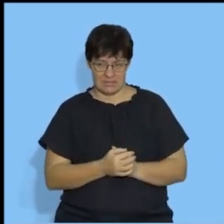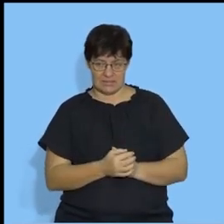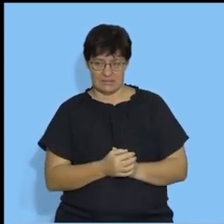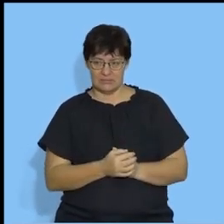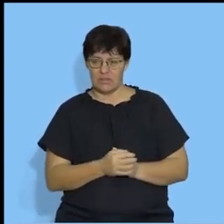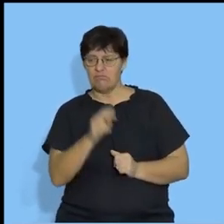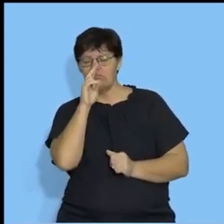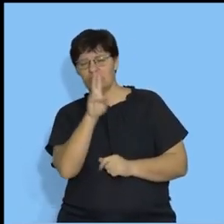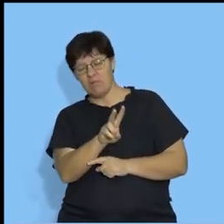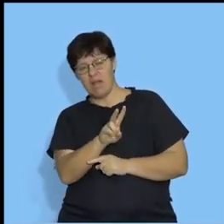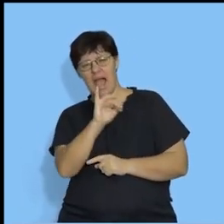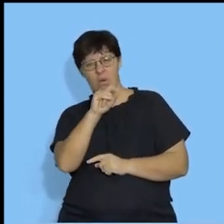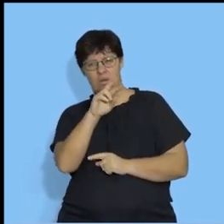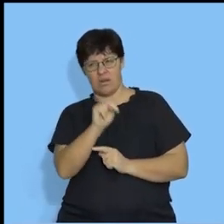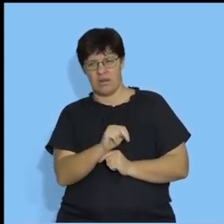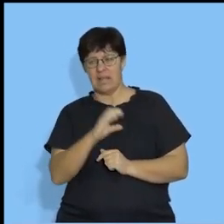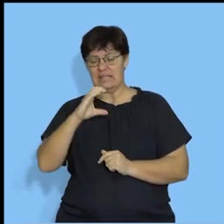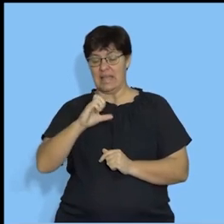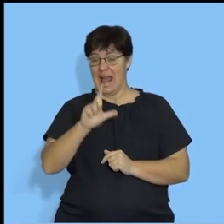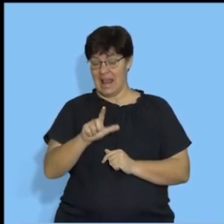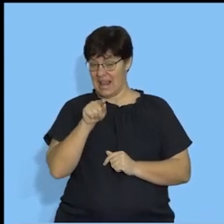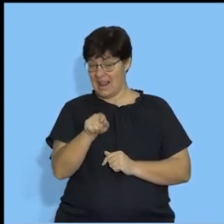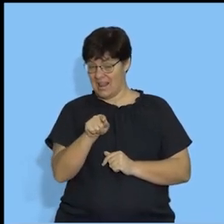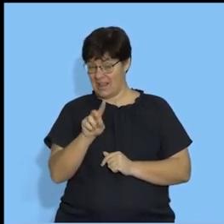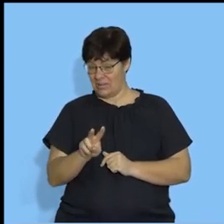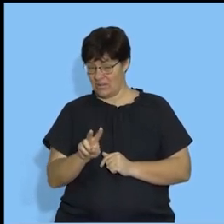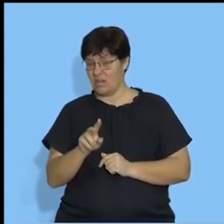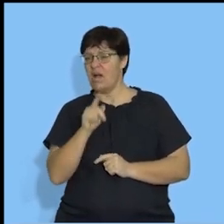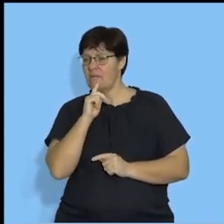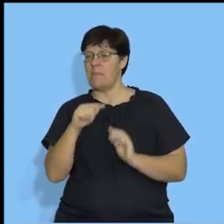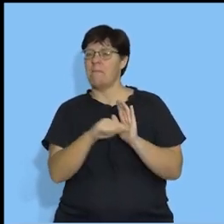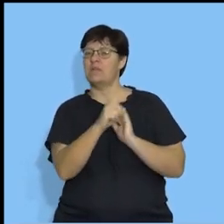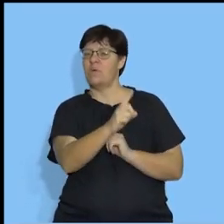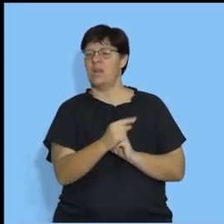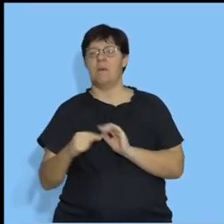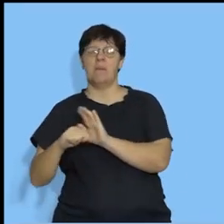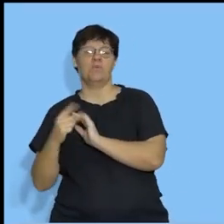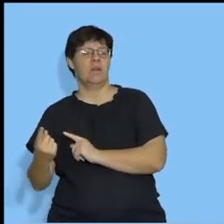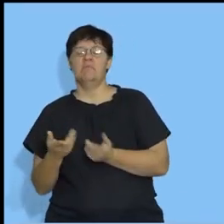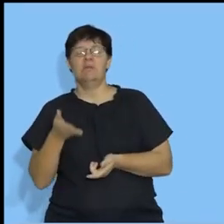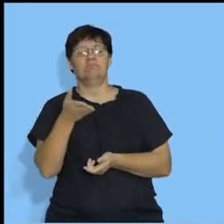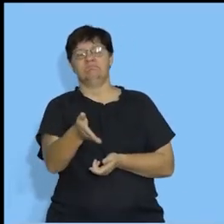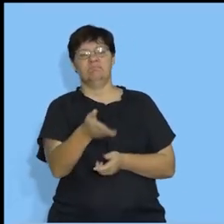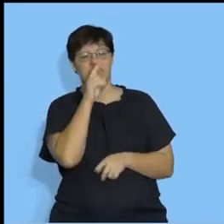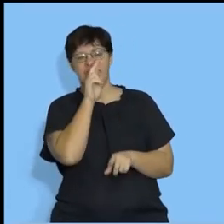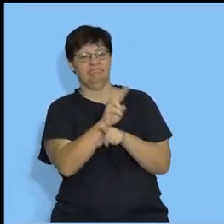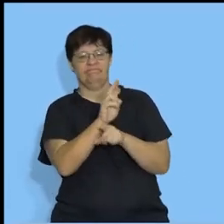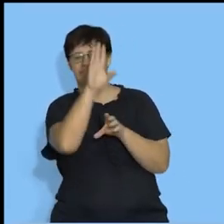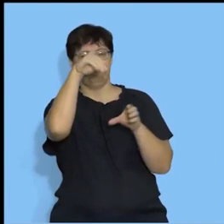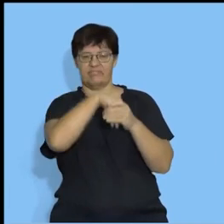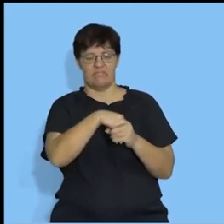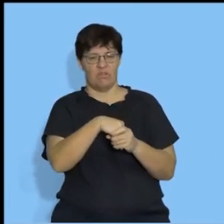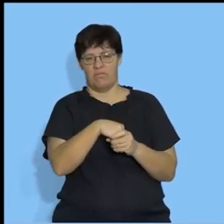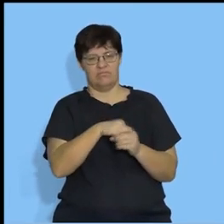look at chlorine on the left here, it's -1, -1. So chlorine is not involved in the transfer of